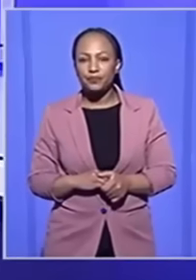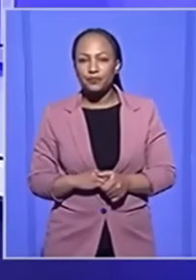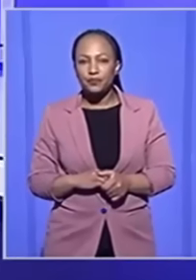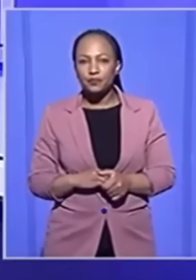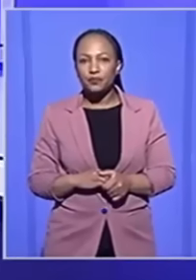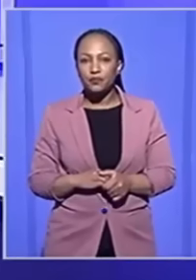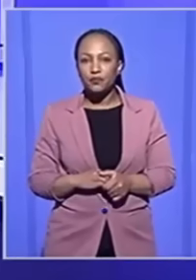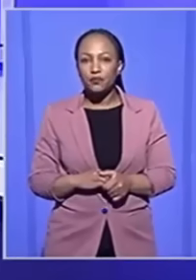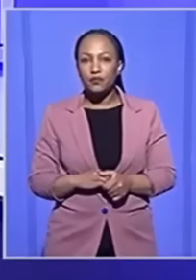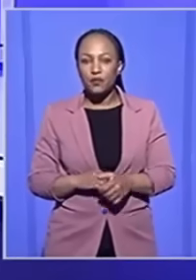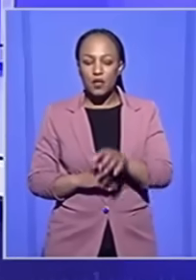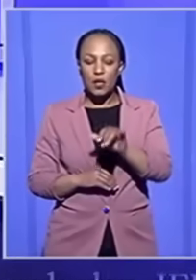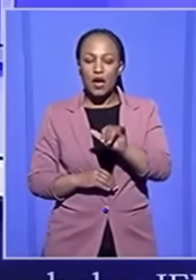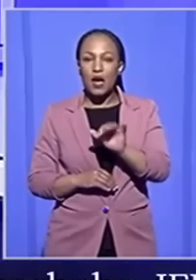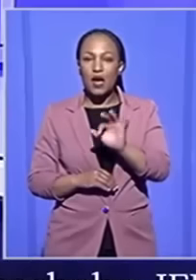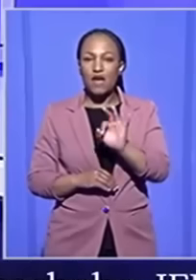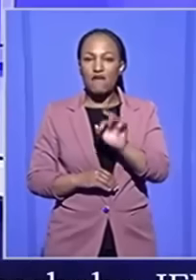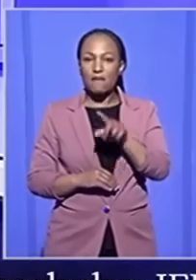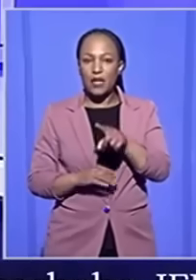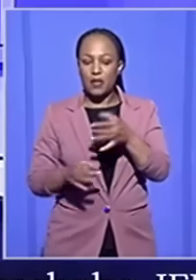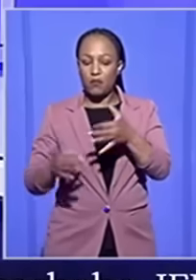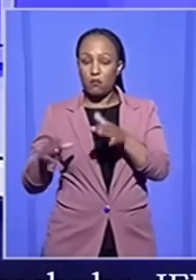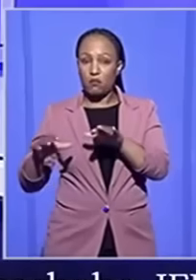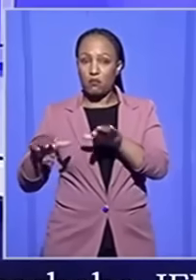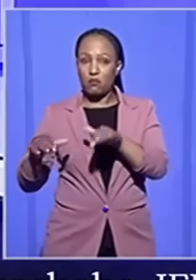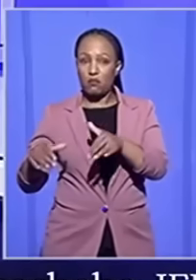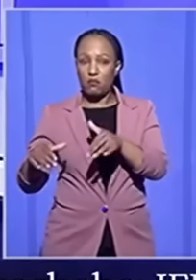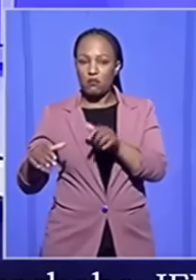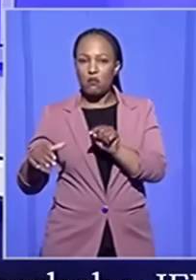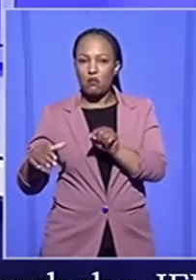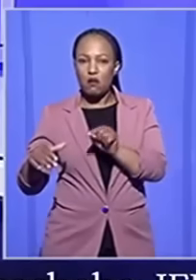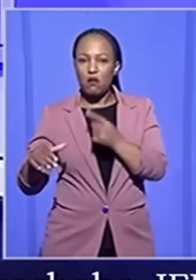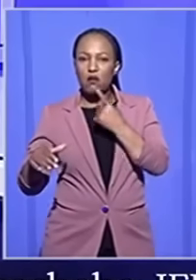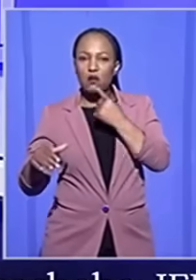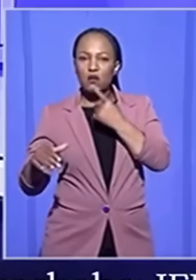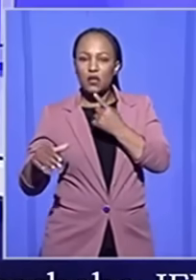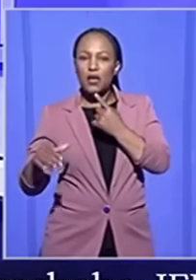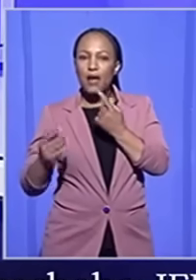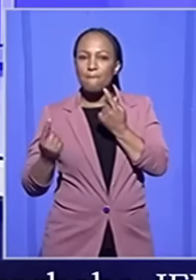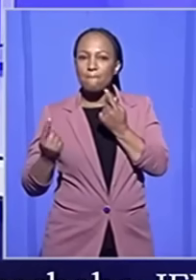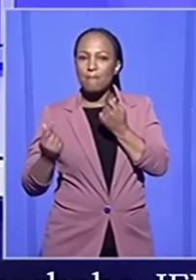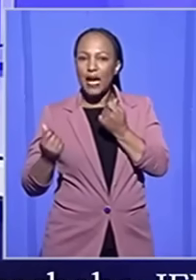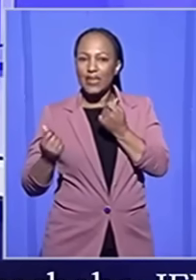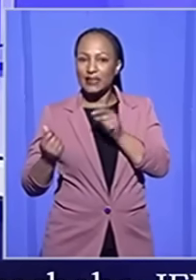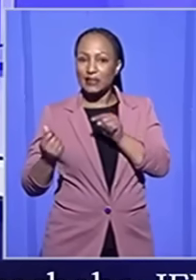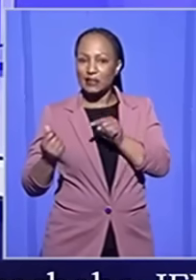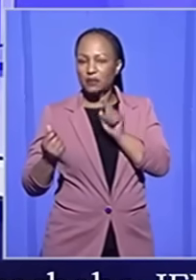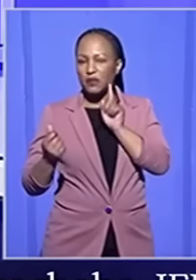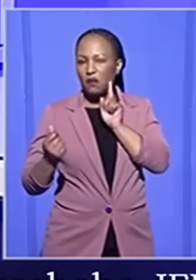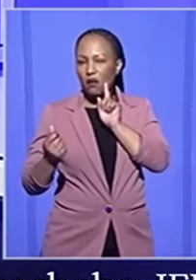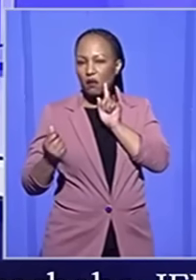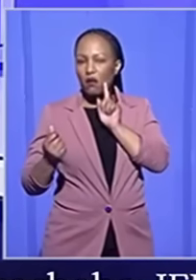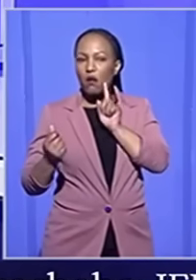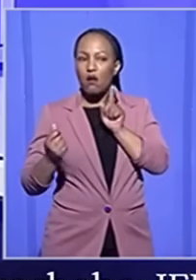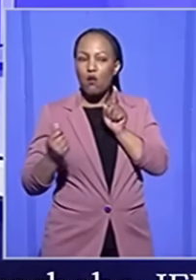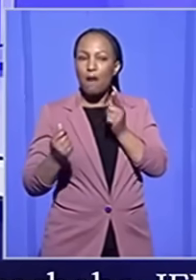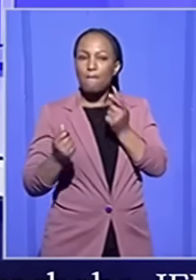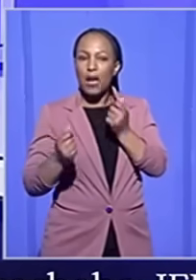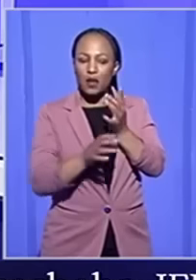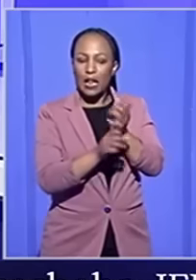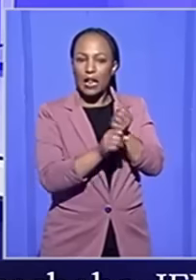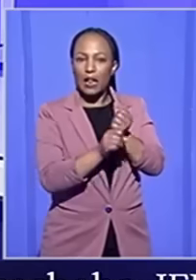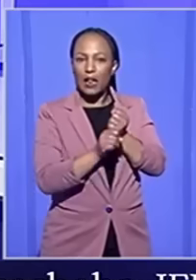Lekoko la IFP le ikwetse gore go diriwe tshekatsheko e atologileng ya madi a abetseng puisano bosetšhaba e